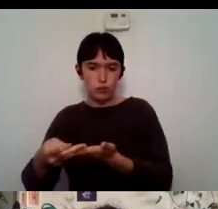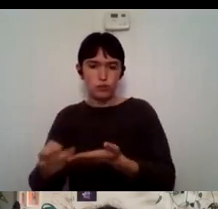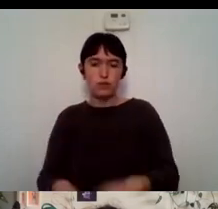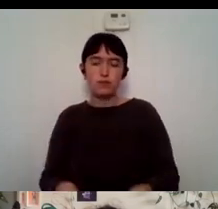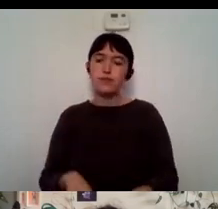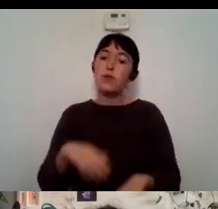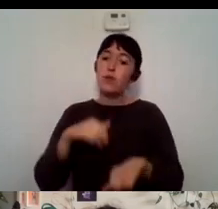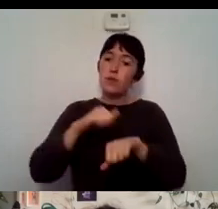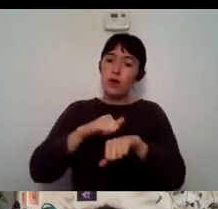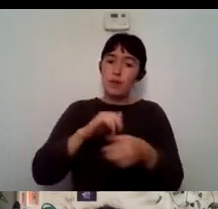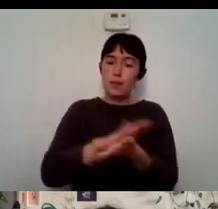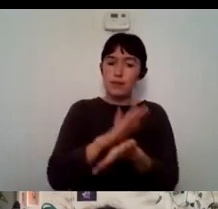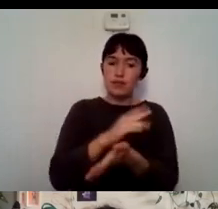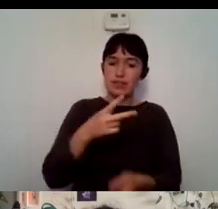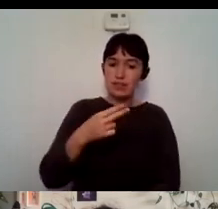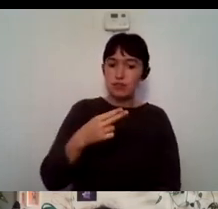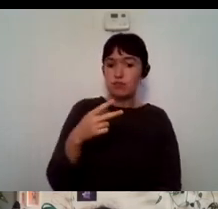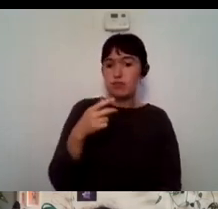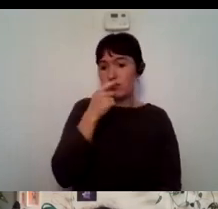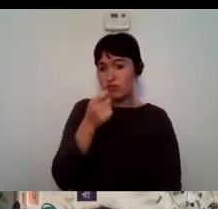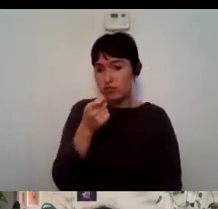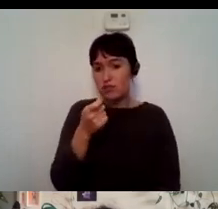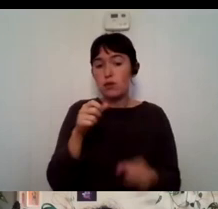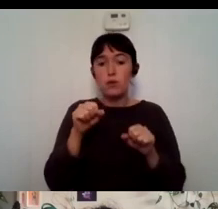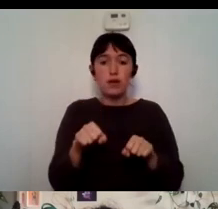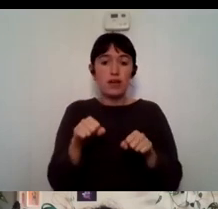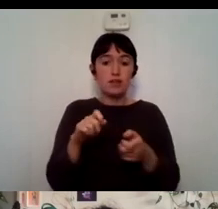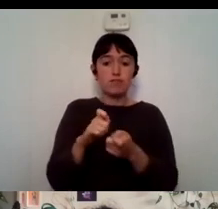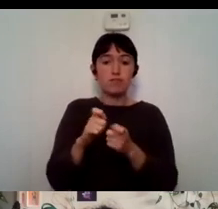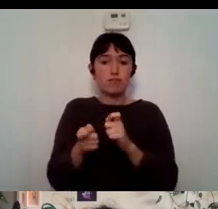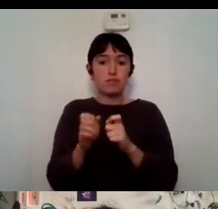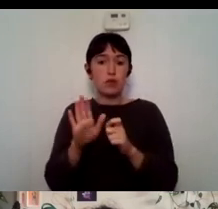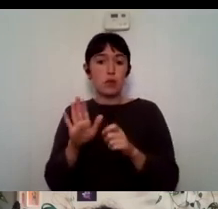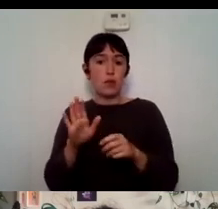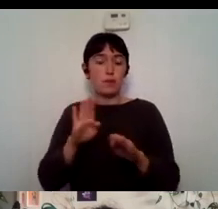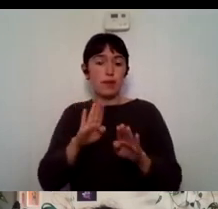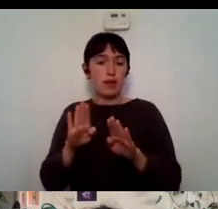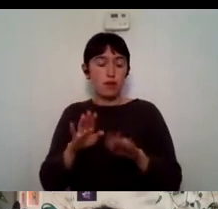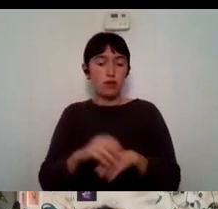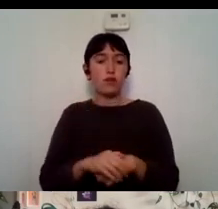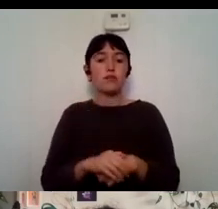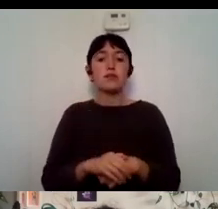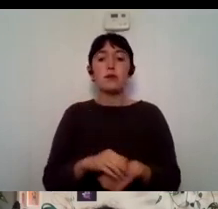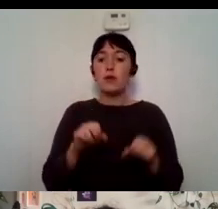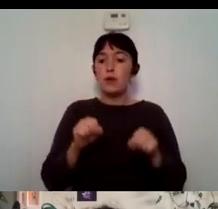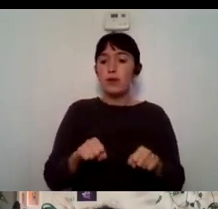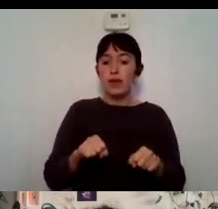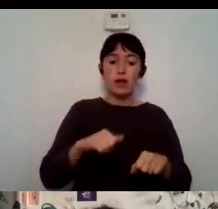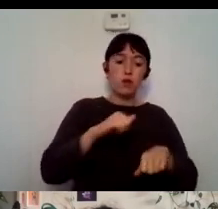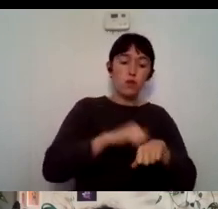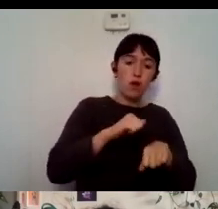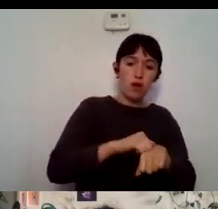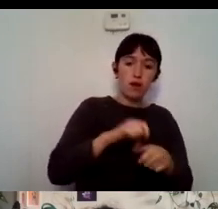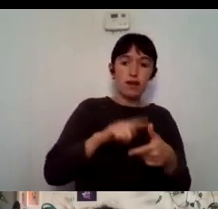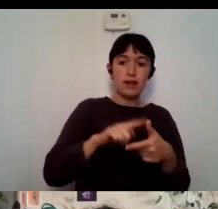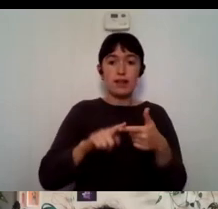interesting because there are two ways you can shift your behavior, right? You can sort of go from rock to paper, or you can go from